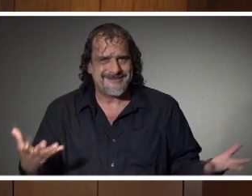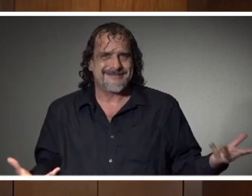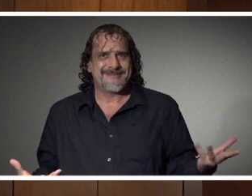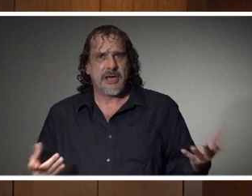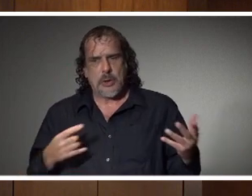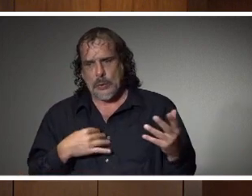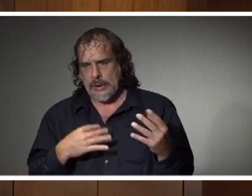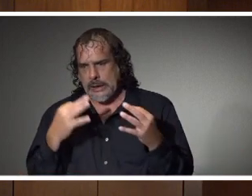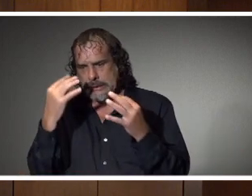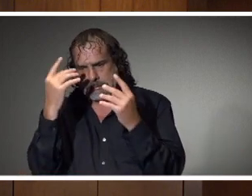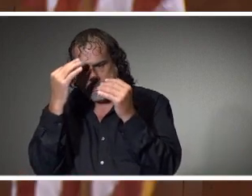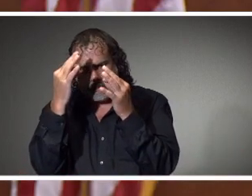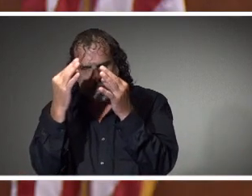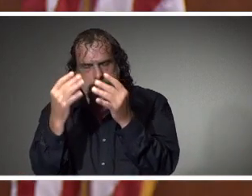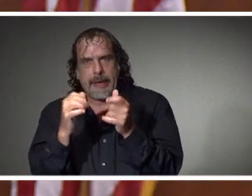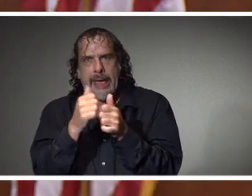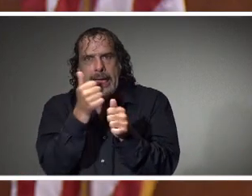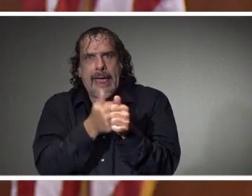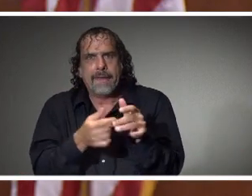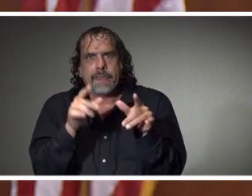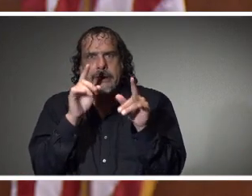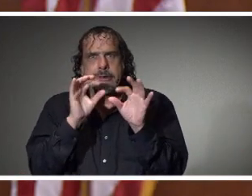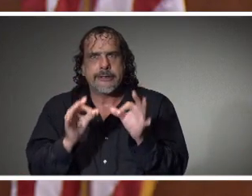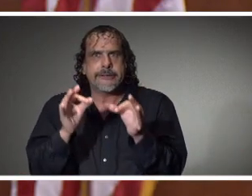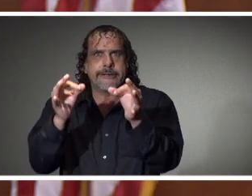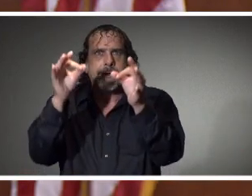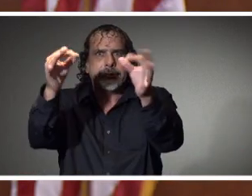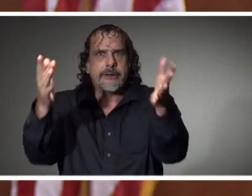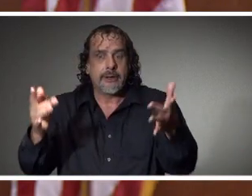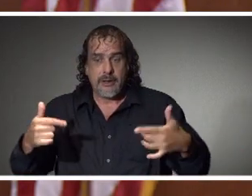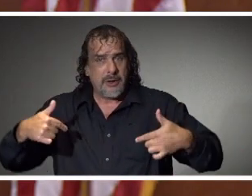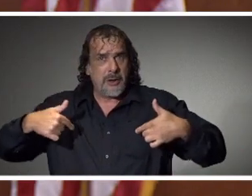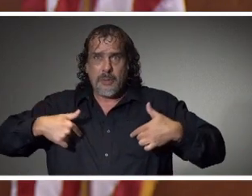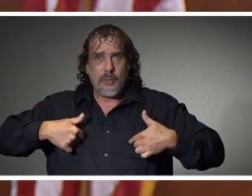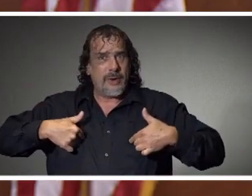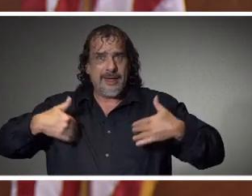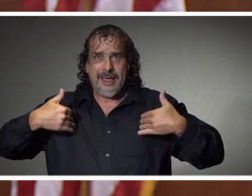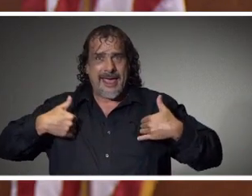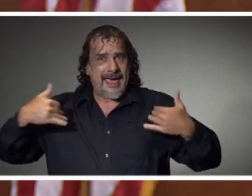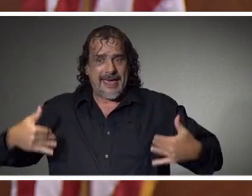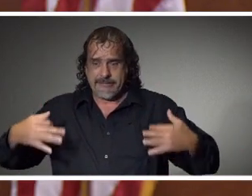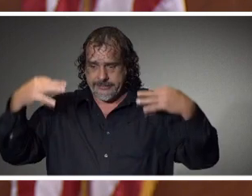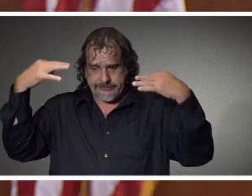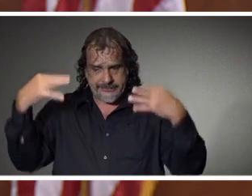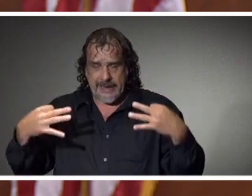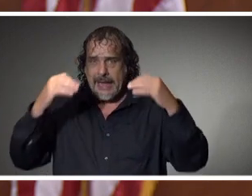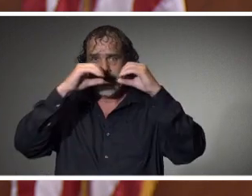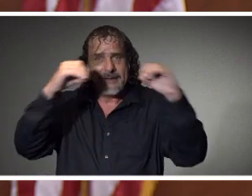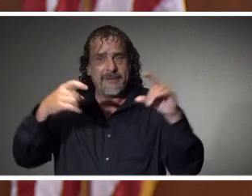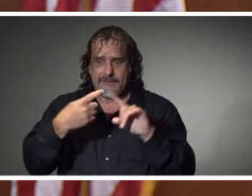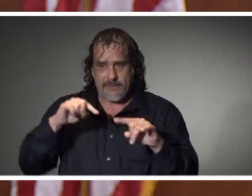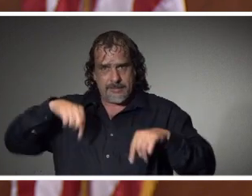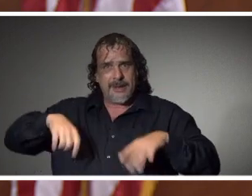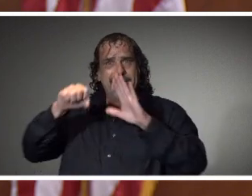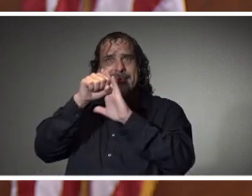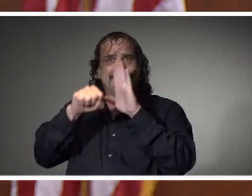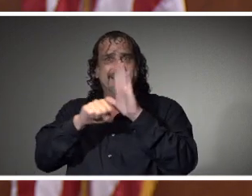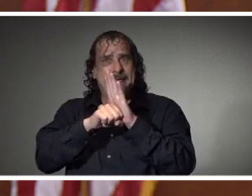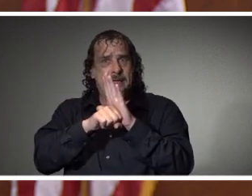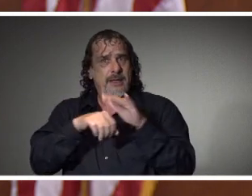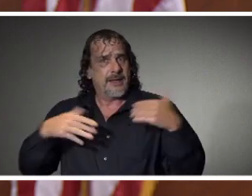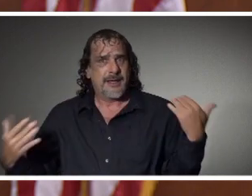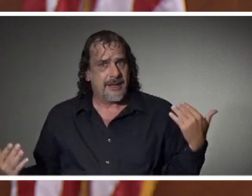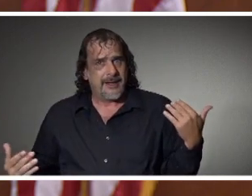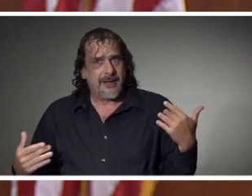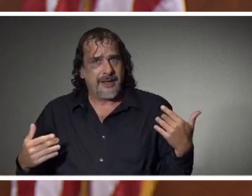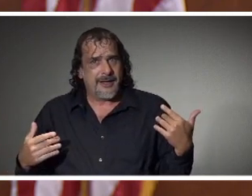and contemplated every action. At this point, we haven't taken any state action. We have given, as we do